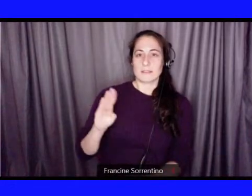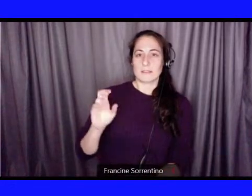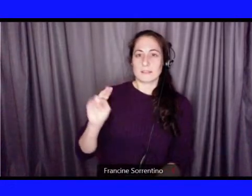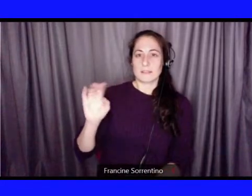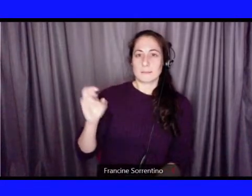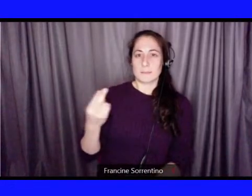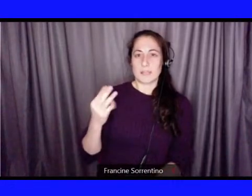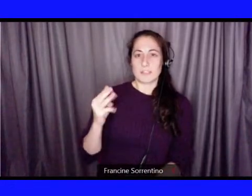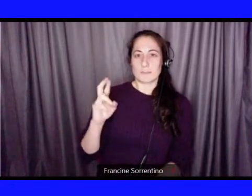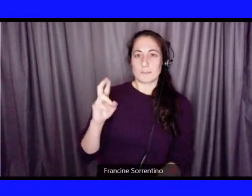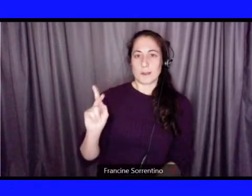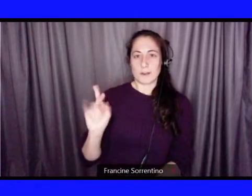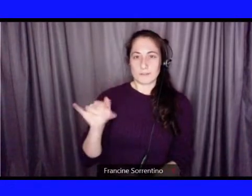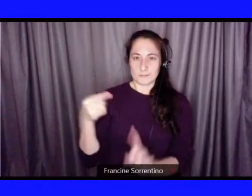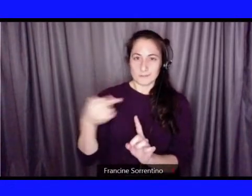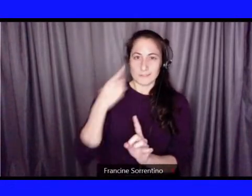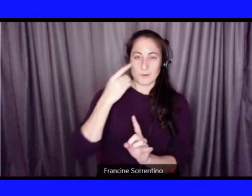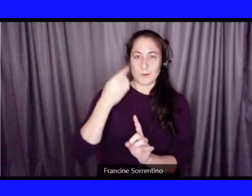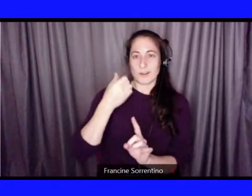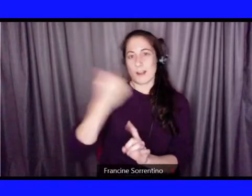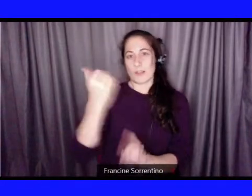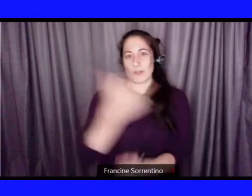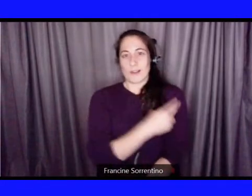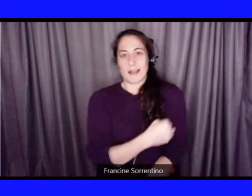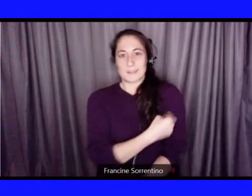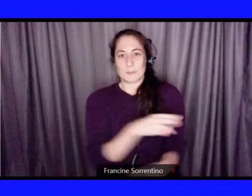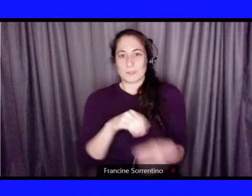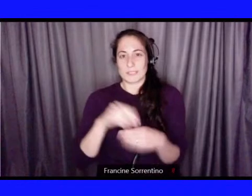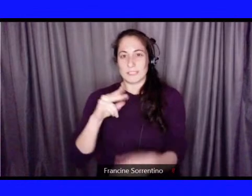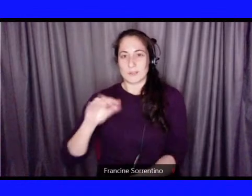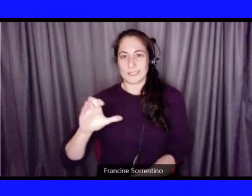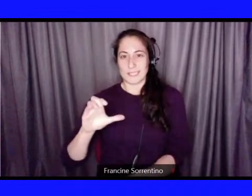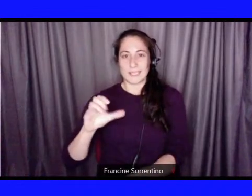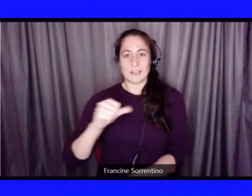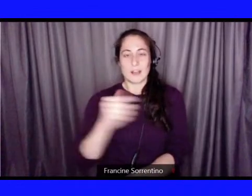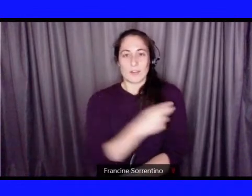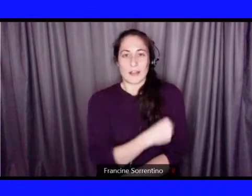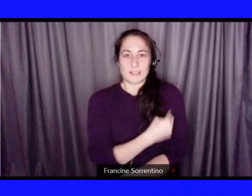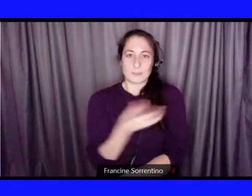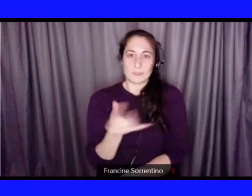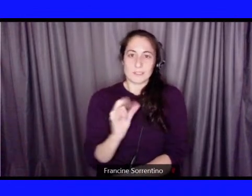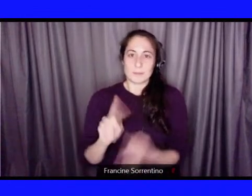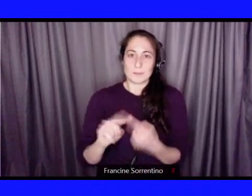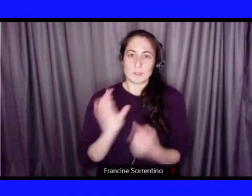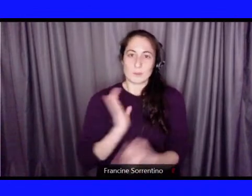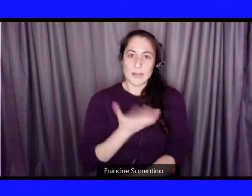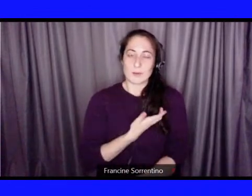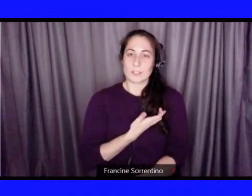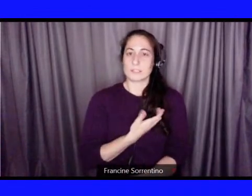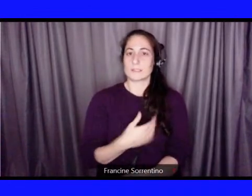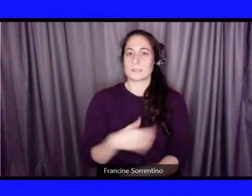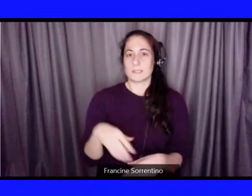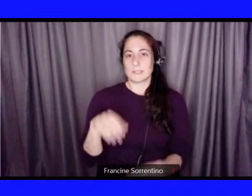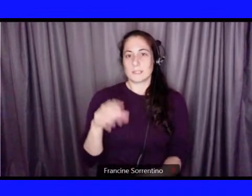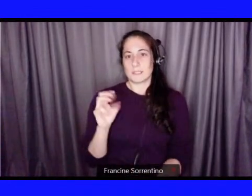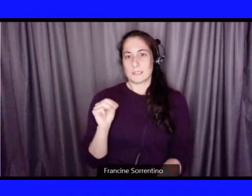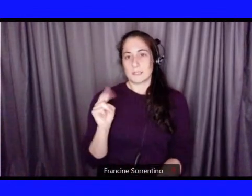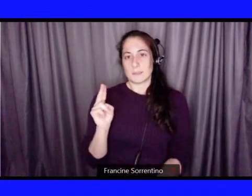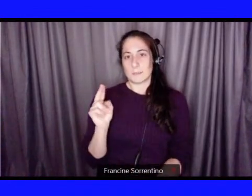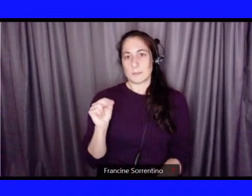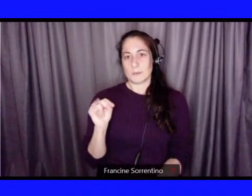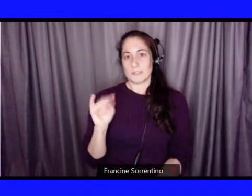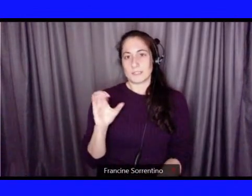Premier. So now we're implementing it, but it will allow us to filter by region, by city, by similar hospitals, by